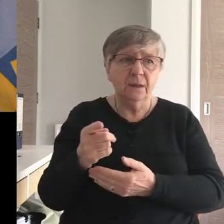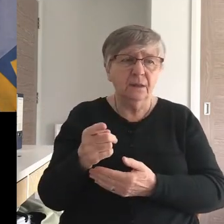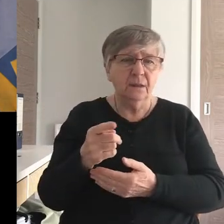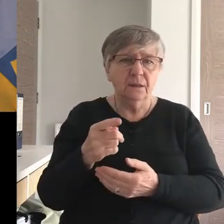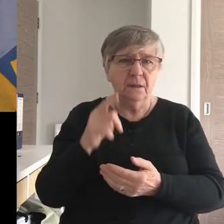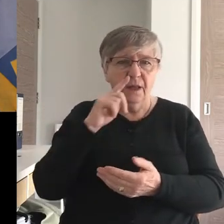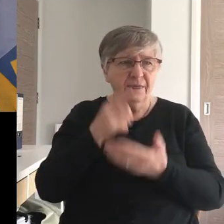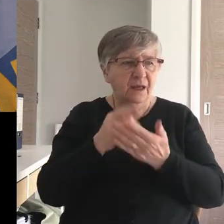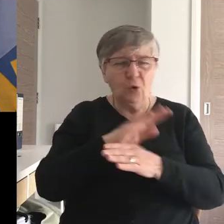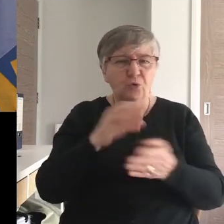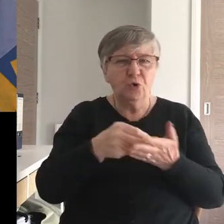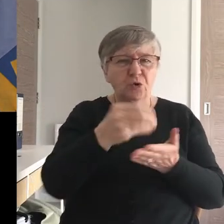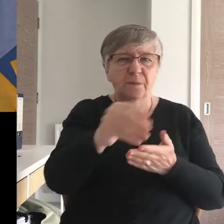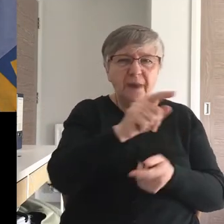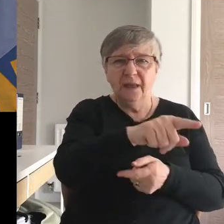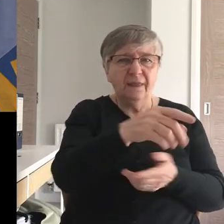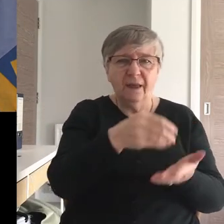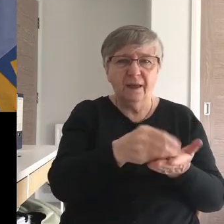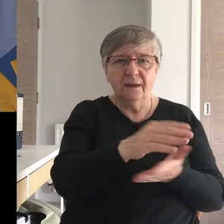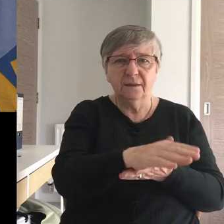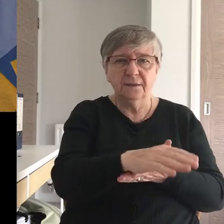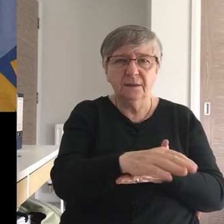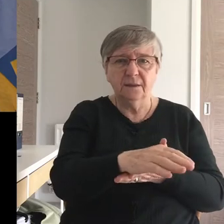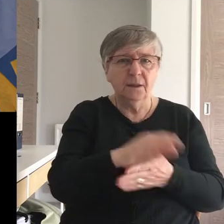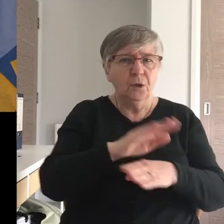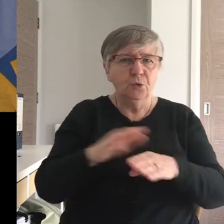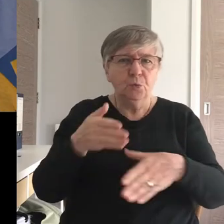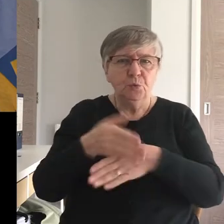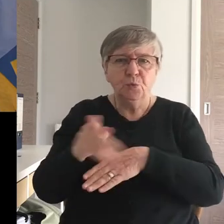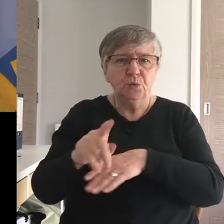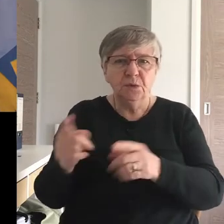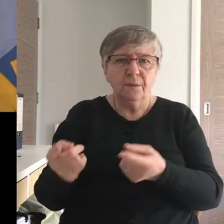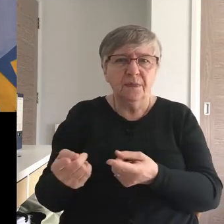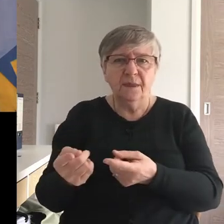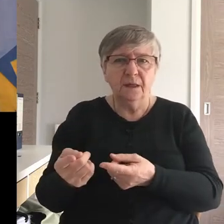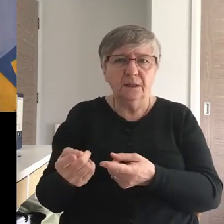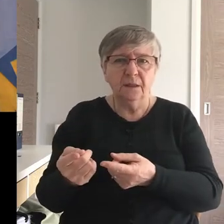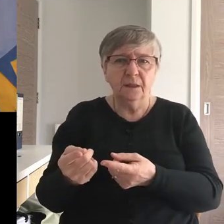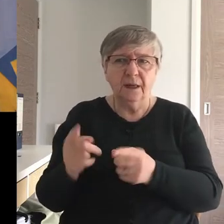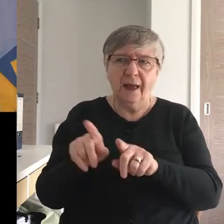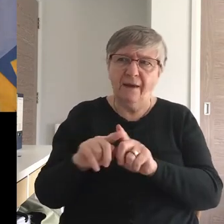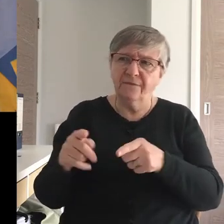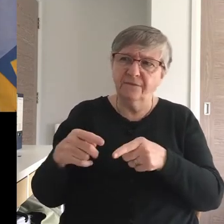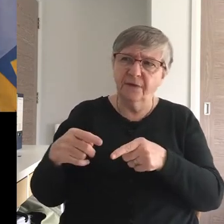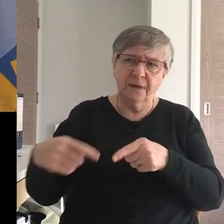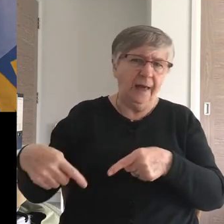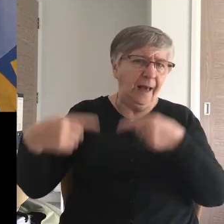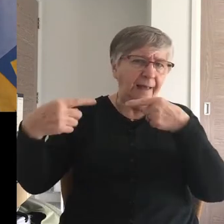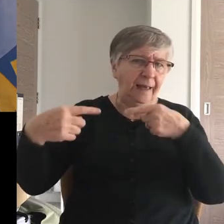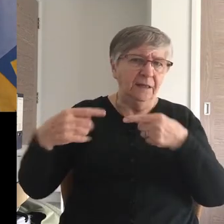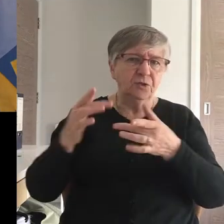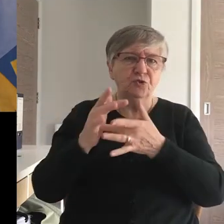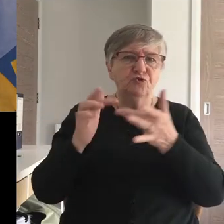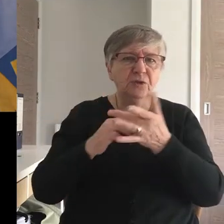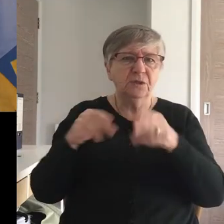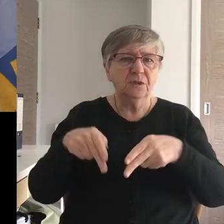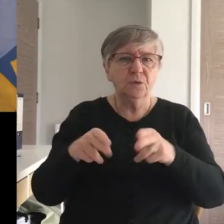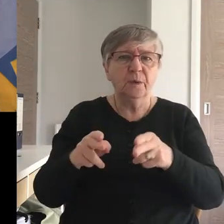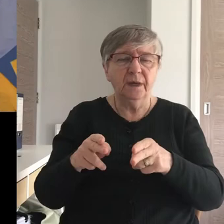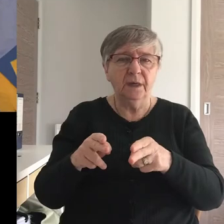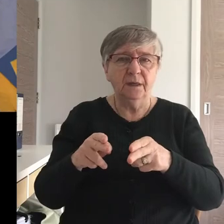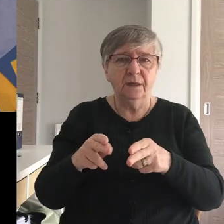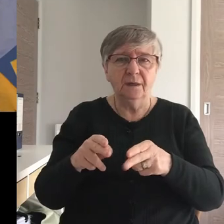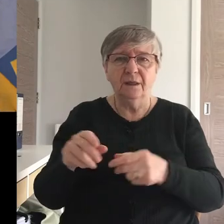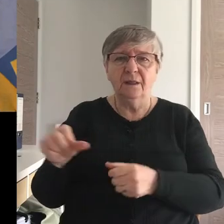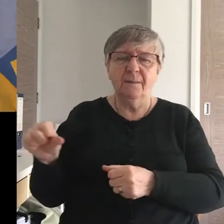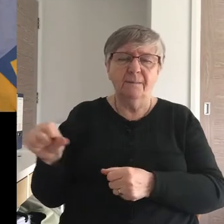on some things, decisions to do something, not to do something we think is disobedient or dishonoring to Jesus. There